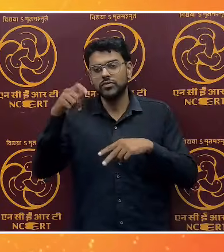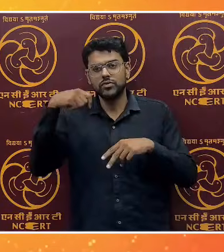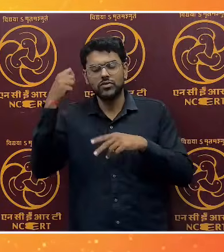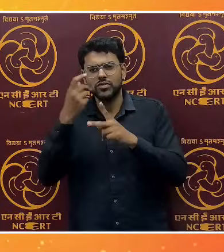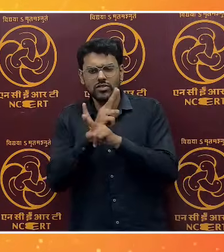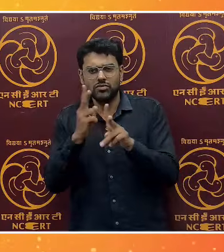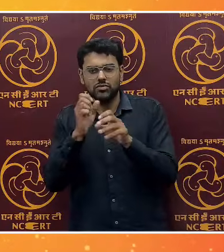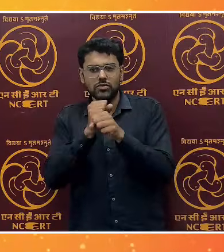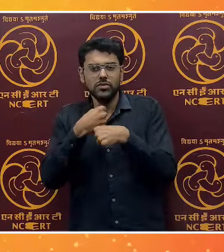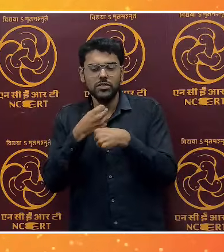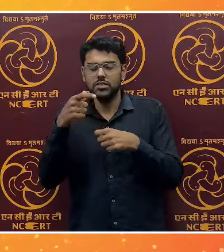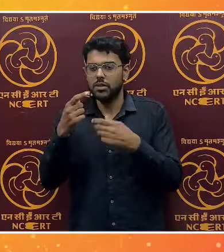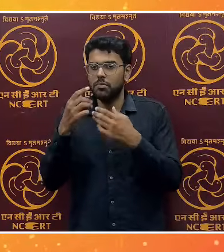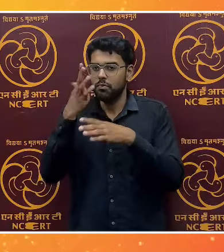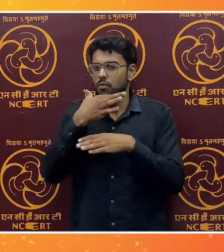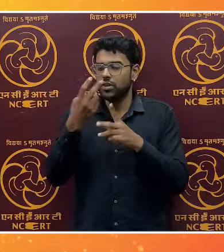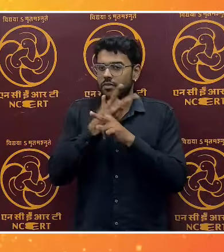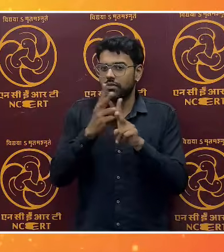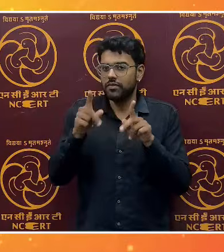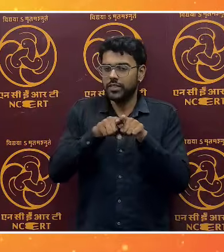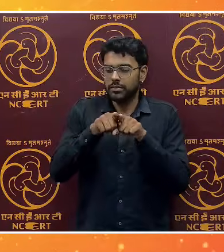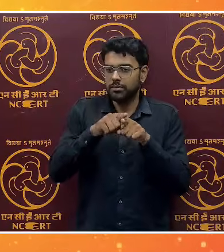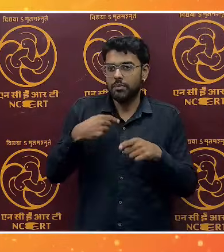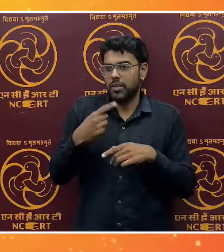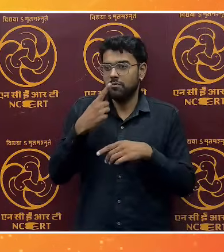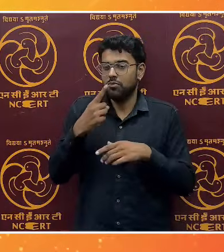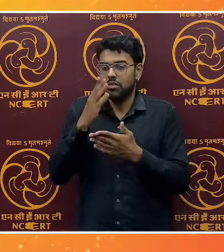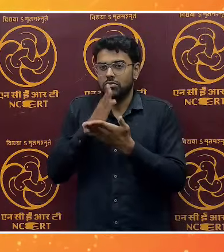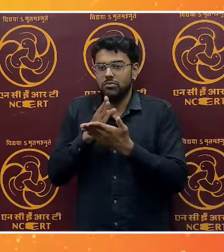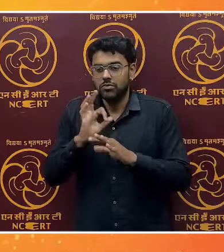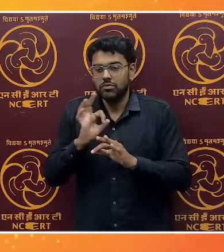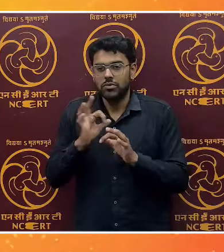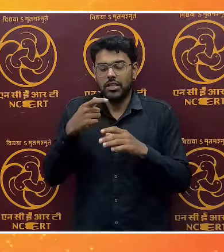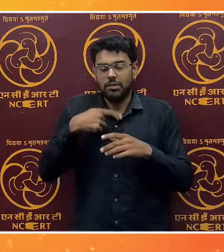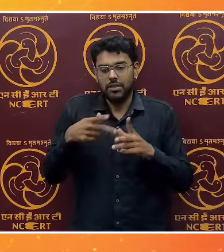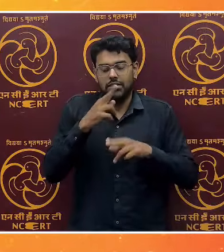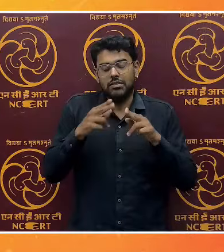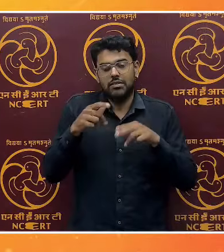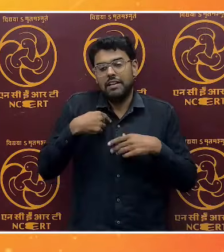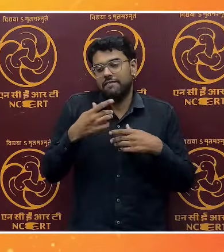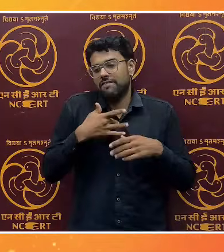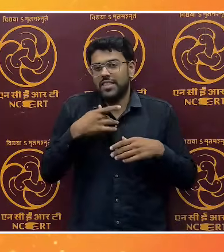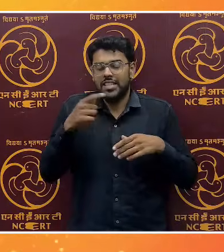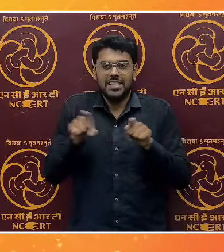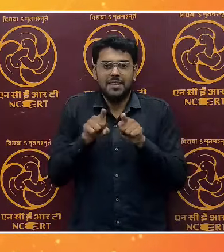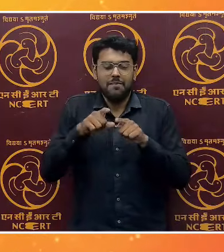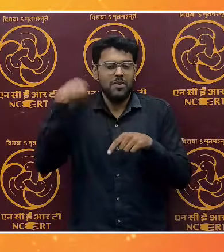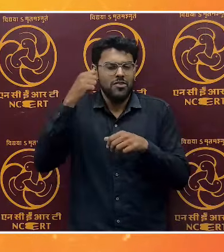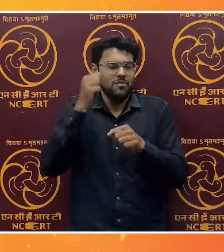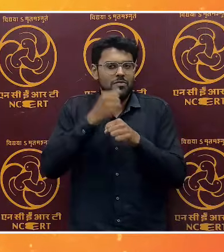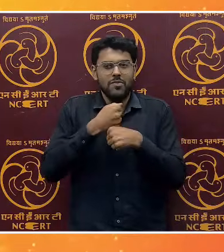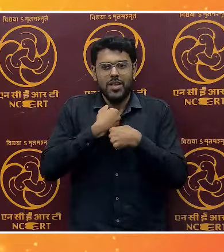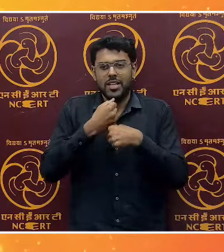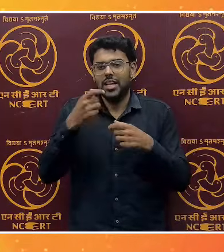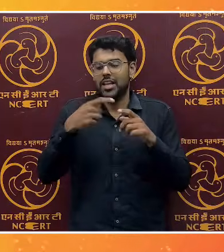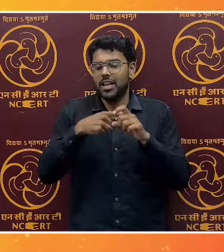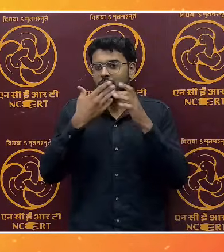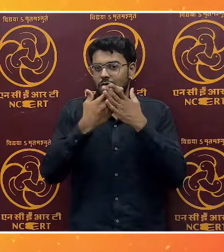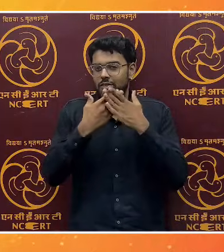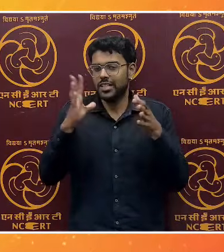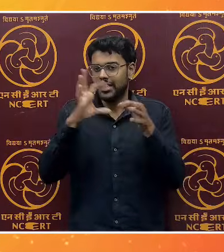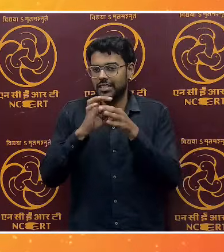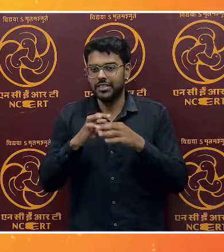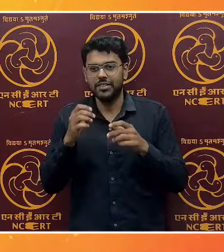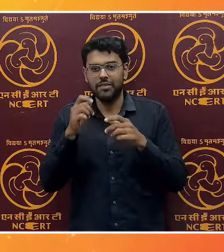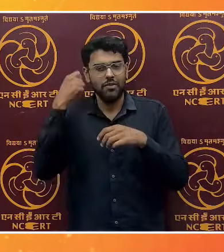such a beautiful manner with all the examples. I really can't stop myself from creating a video, and I think I can also create one beautiful educational video. You should. Yeah,